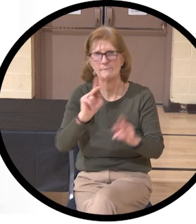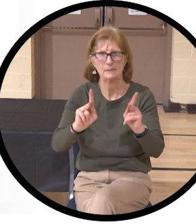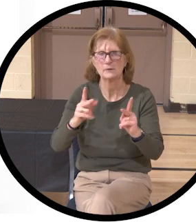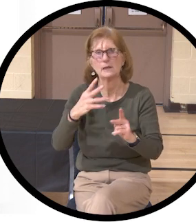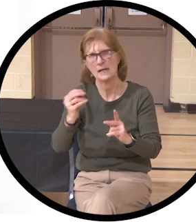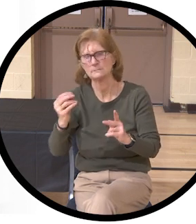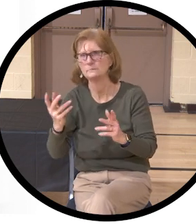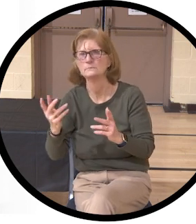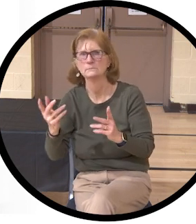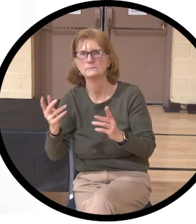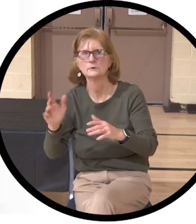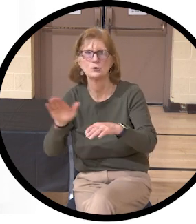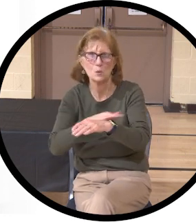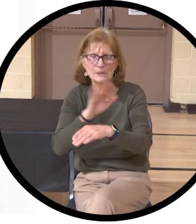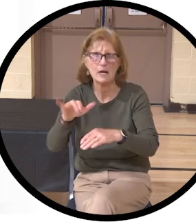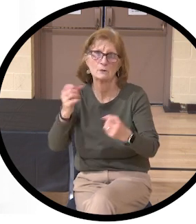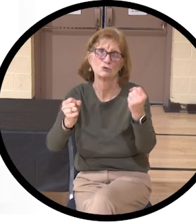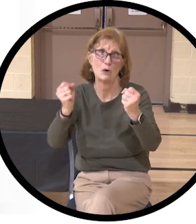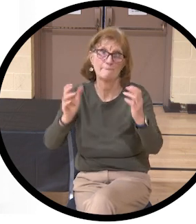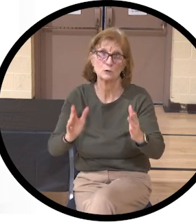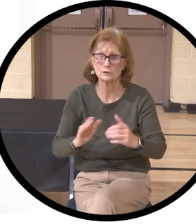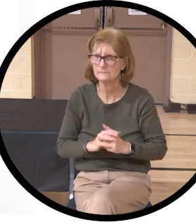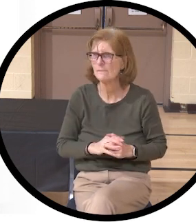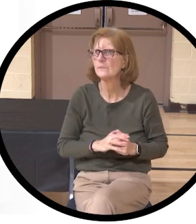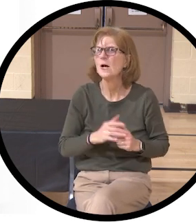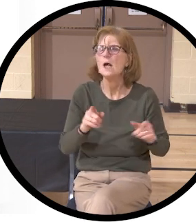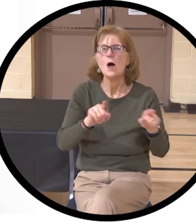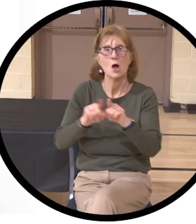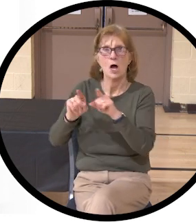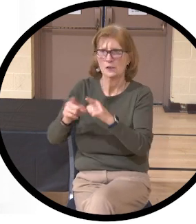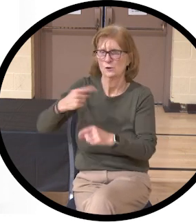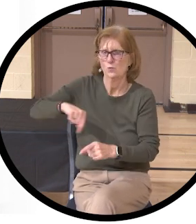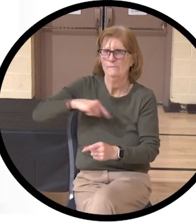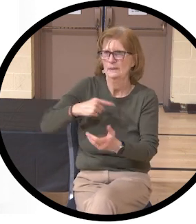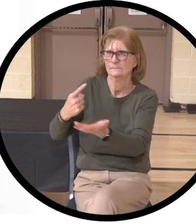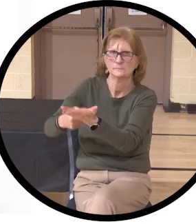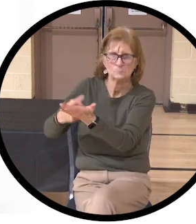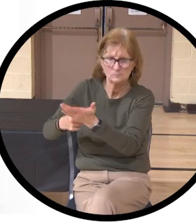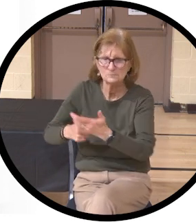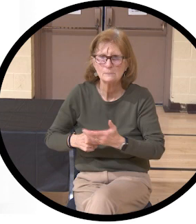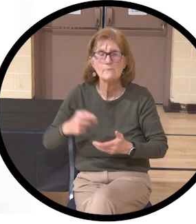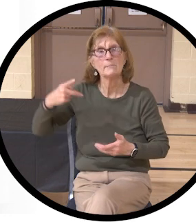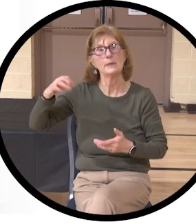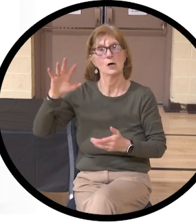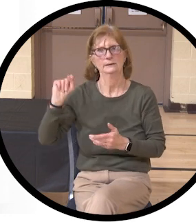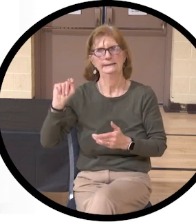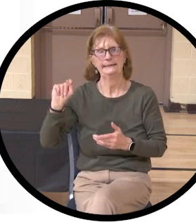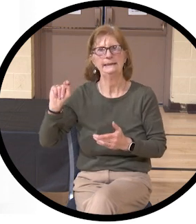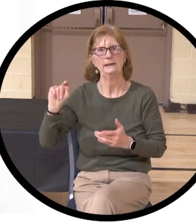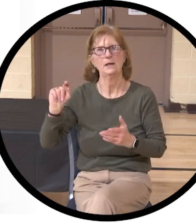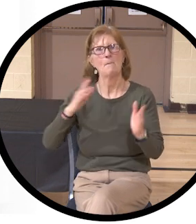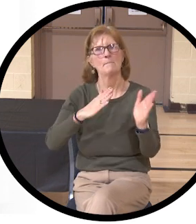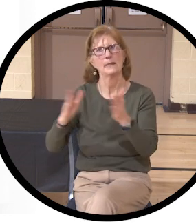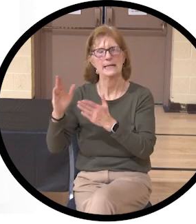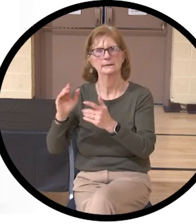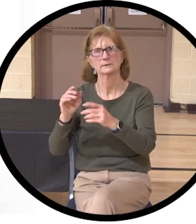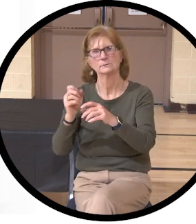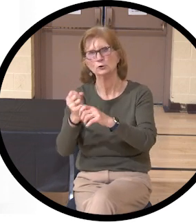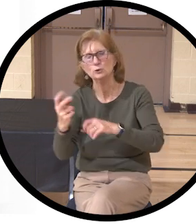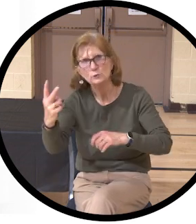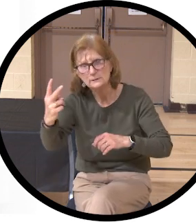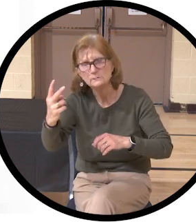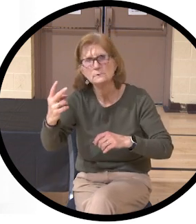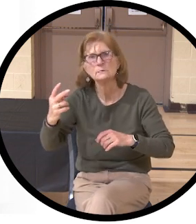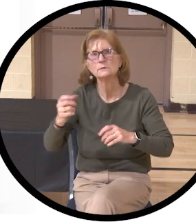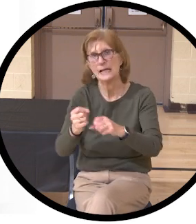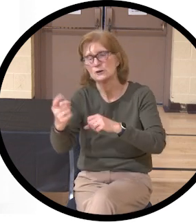Oh, I'm sorry, one other thing. Also, we've been talking with PRT, and they're proposing bringing, in 2025 or 2026, bringing back the POGO